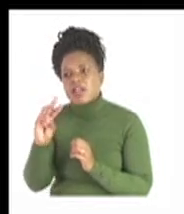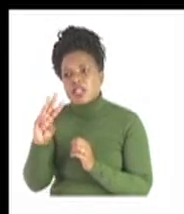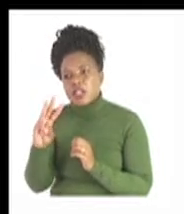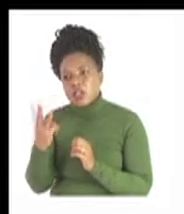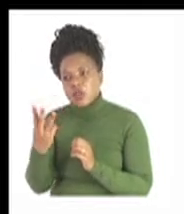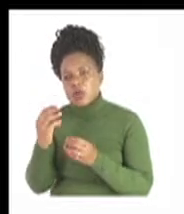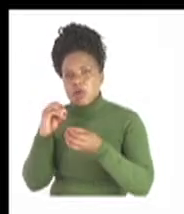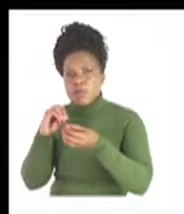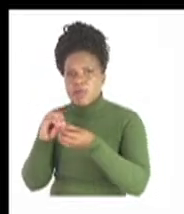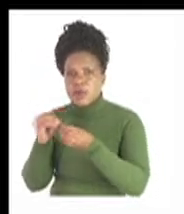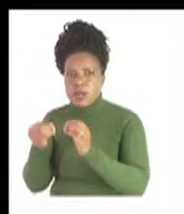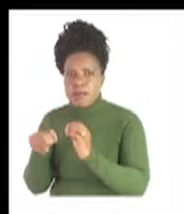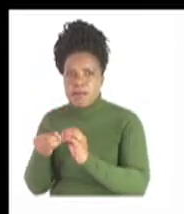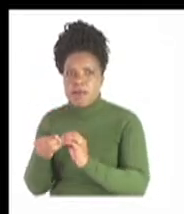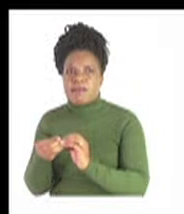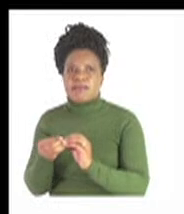125.